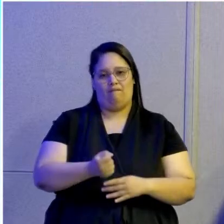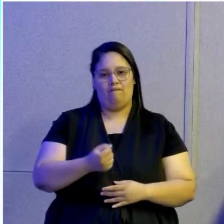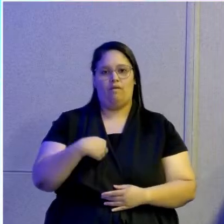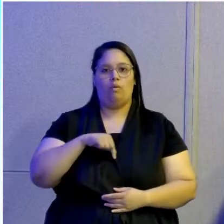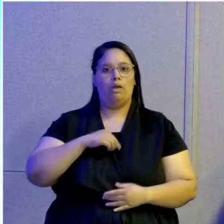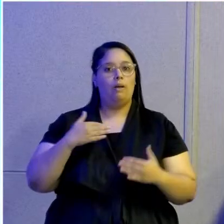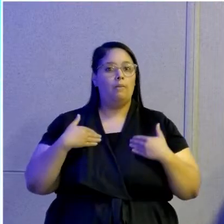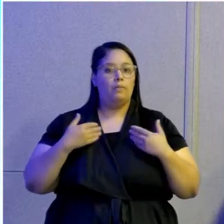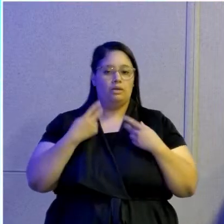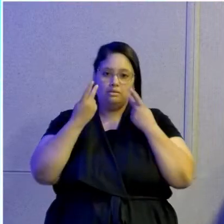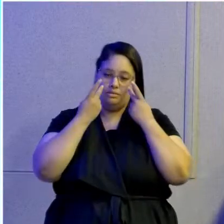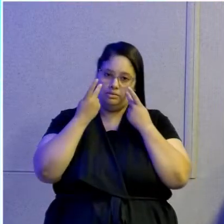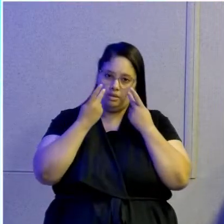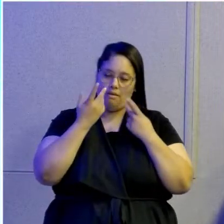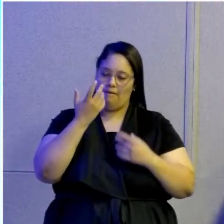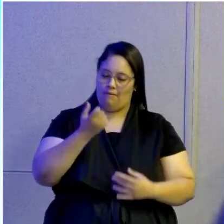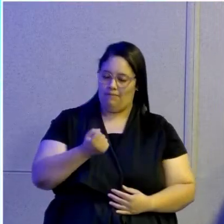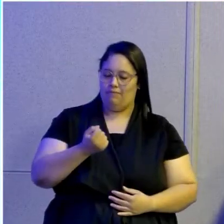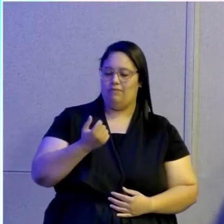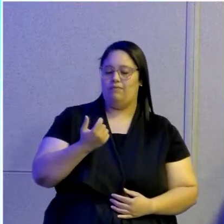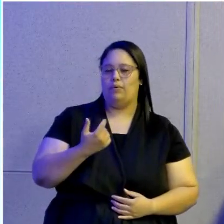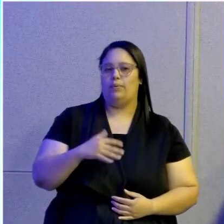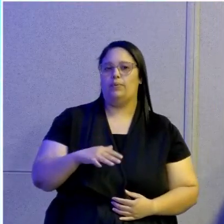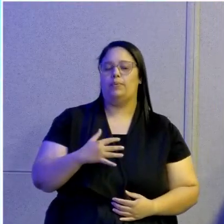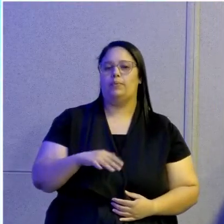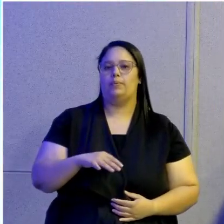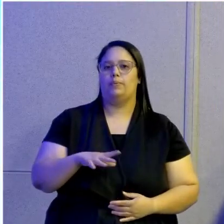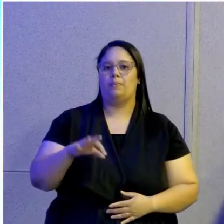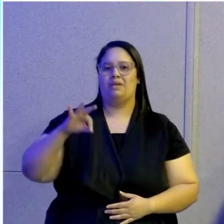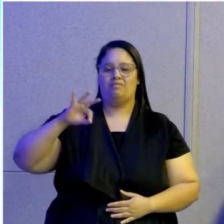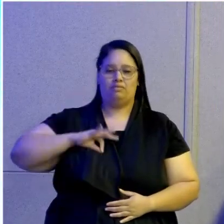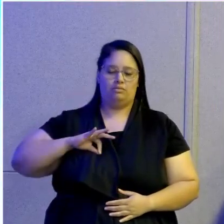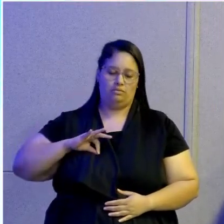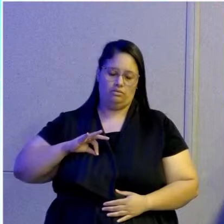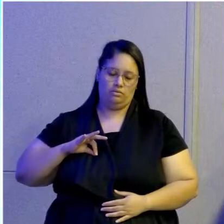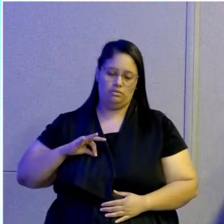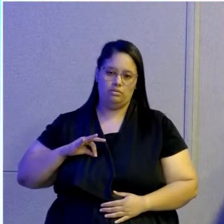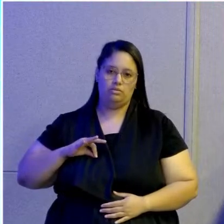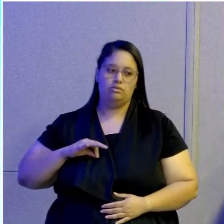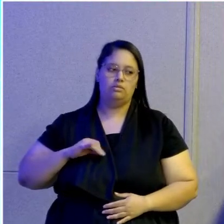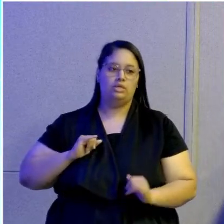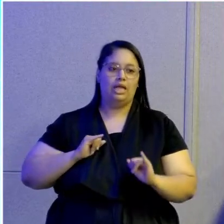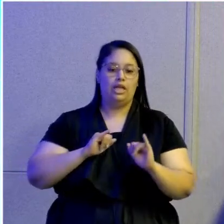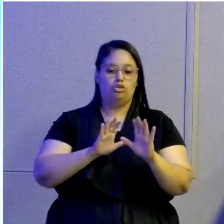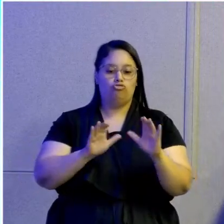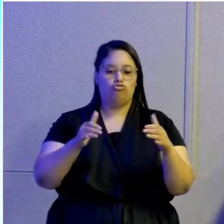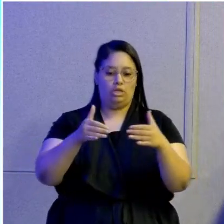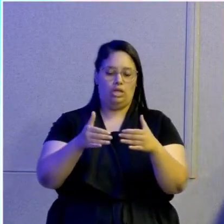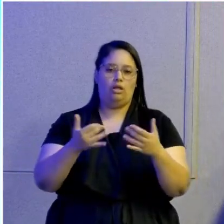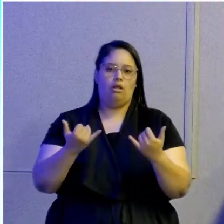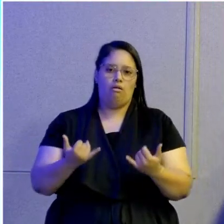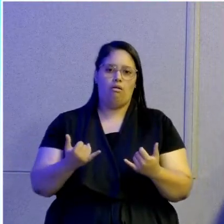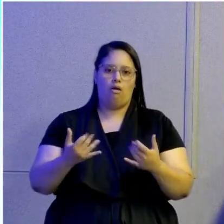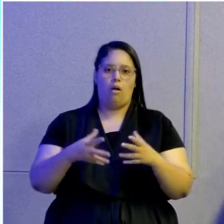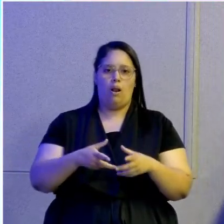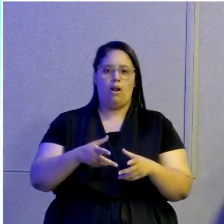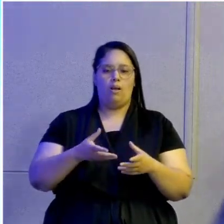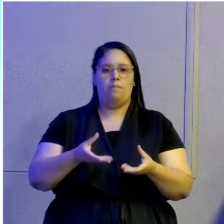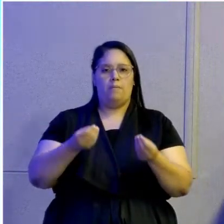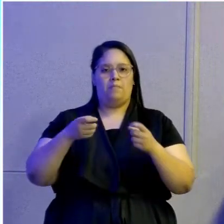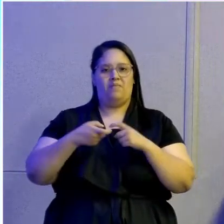are happy to see that there is even the benefit that the industry is getting out of that.